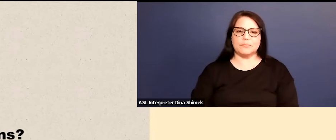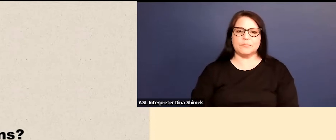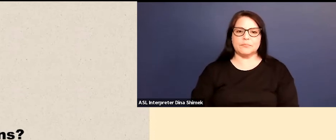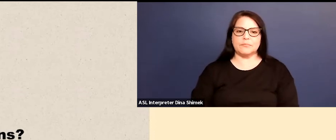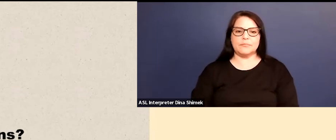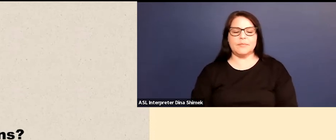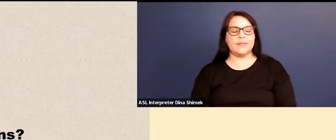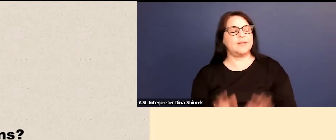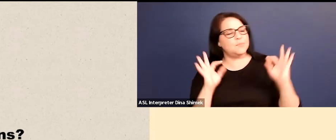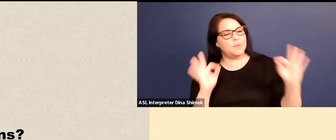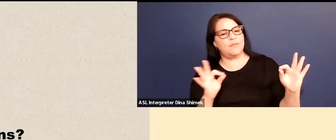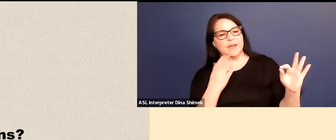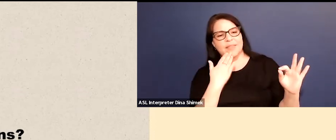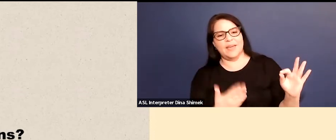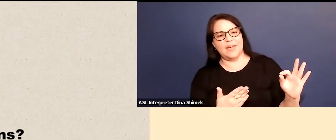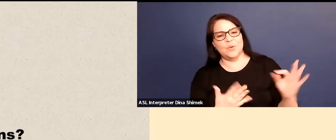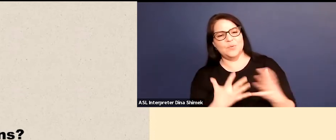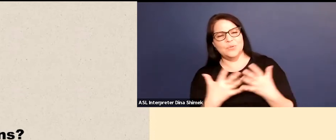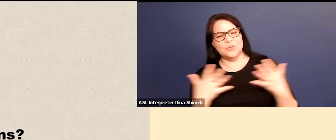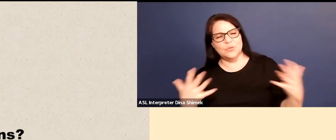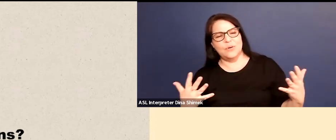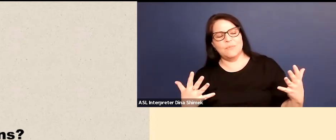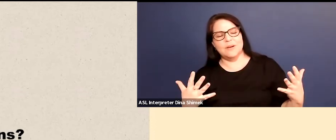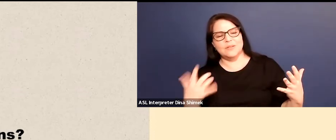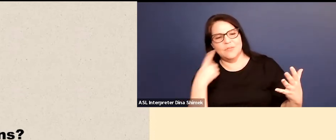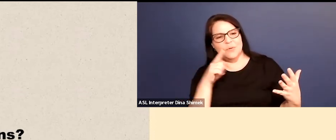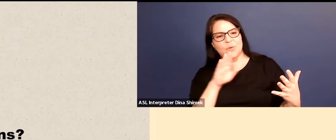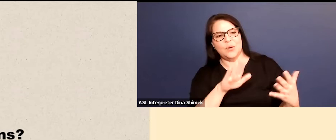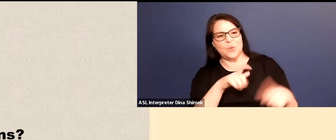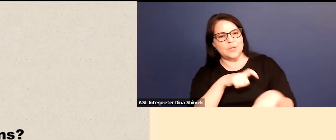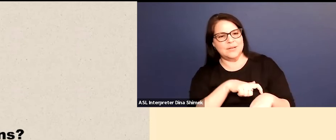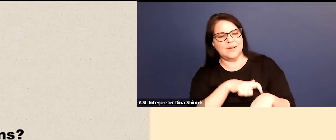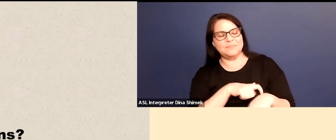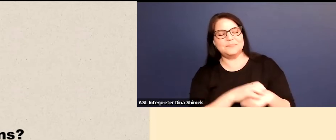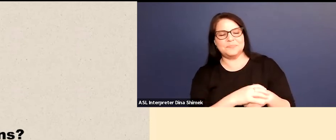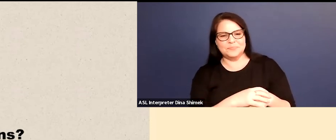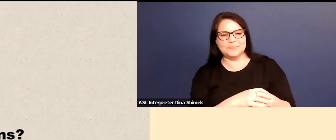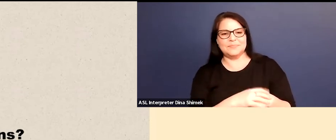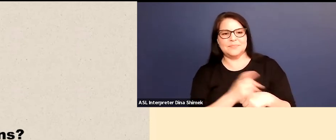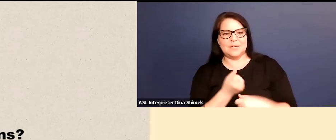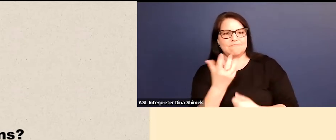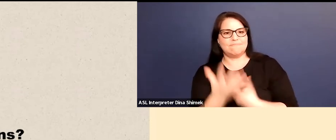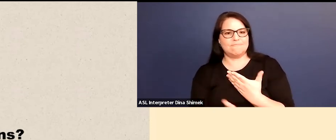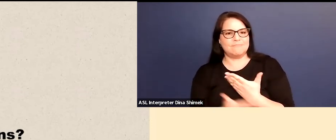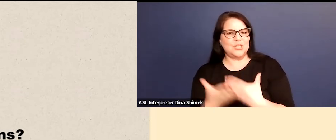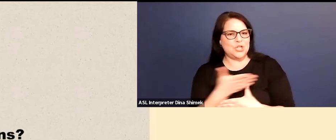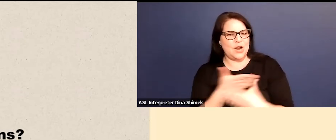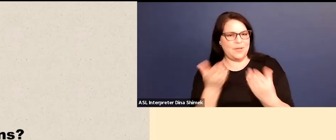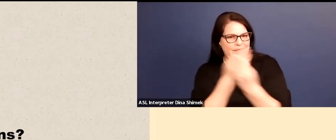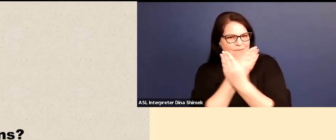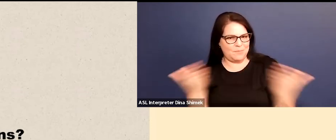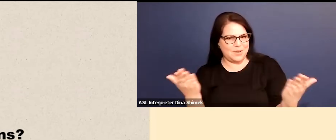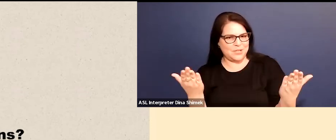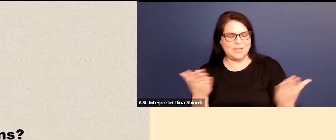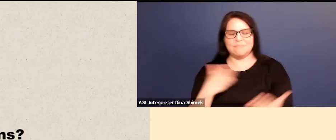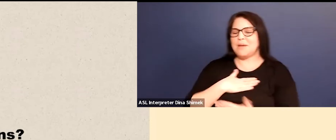That's perfect. Thank you so much for your time today and sharing the information, as I said.